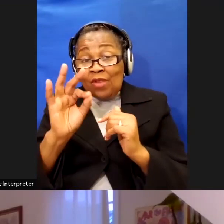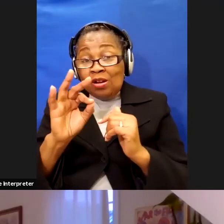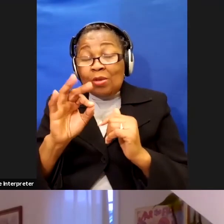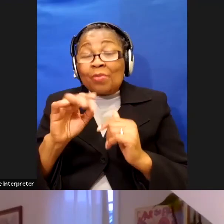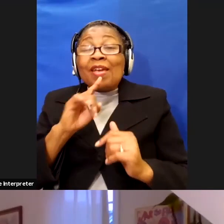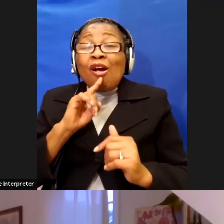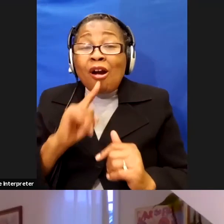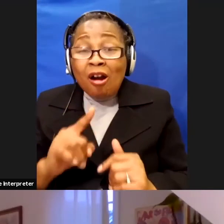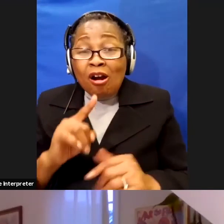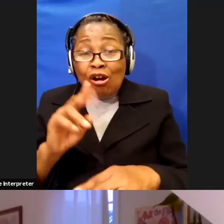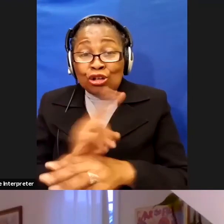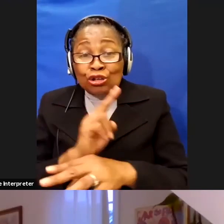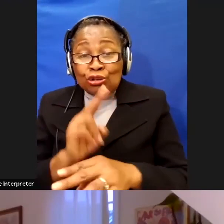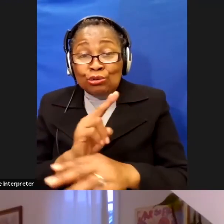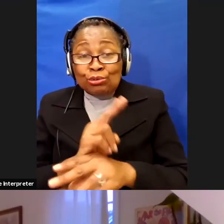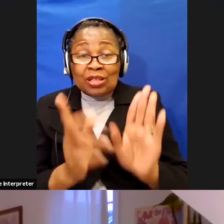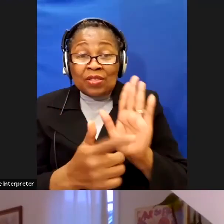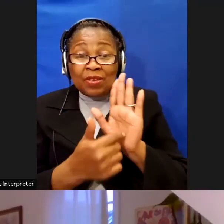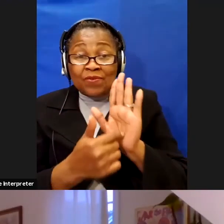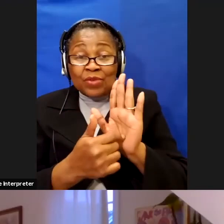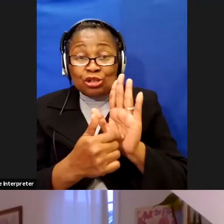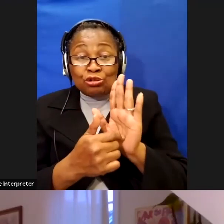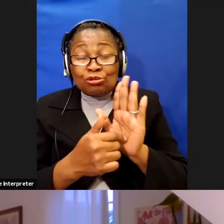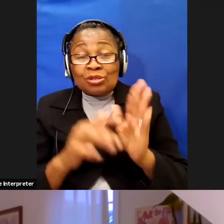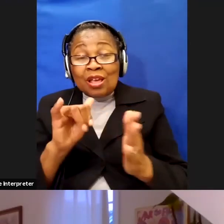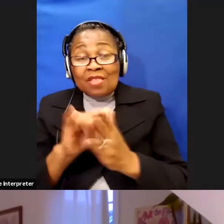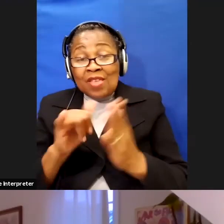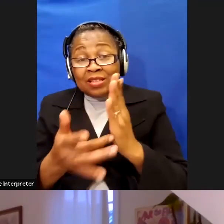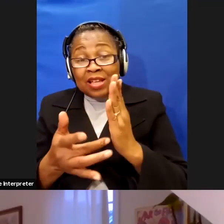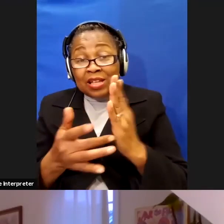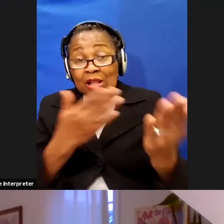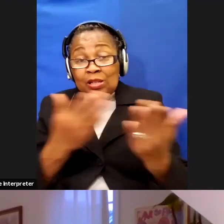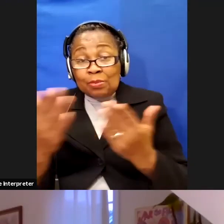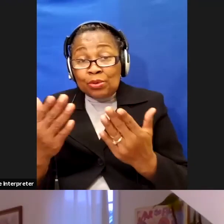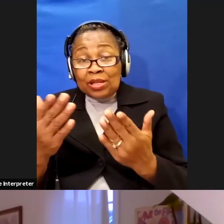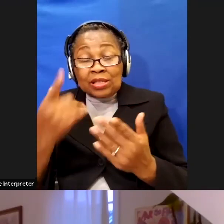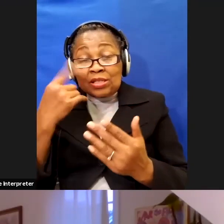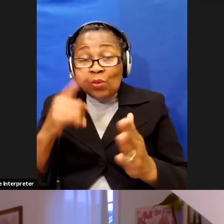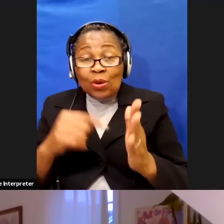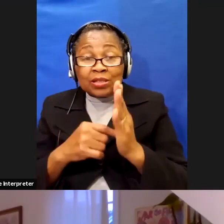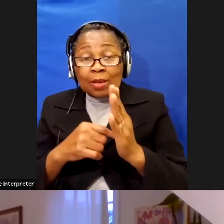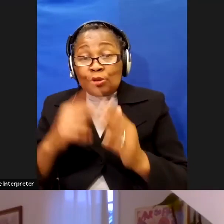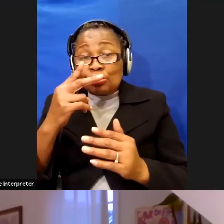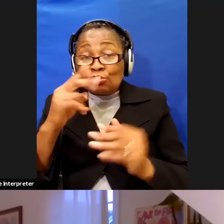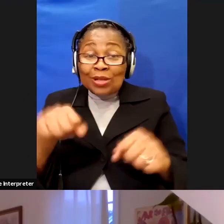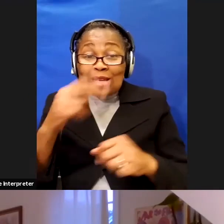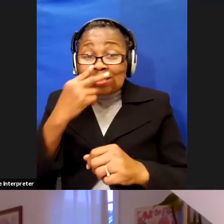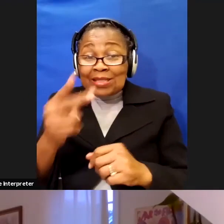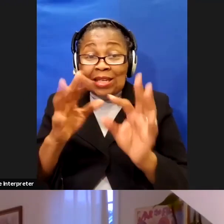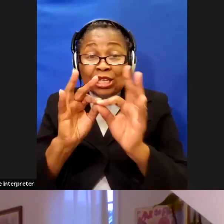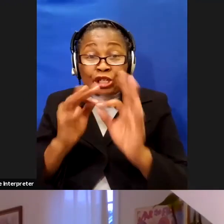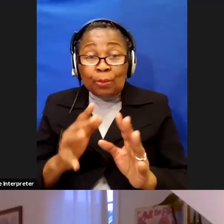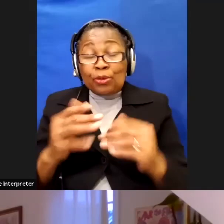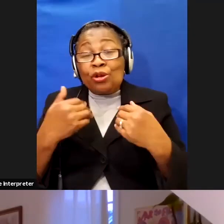using the features that some of this technology brings with it, like the ability to see a sign language interpreter, to have the